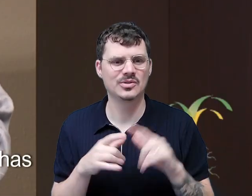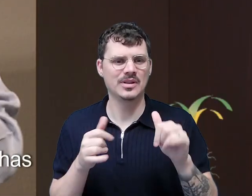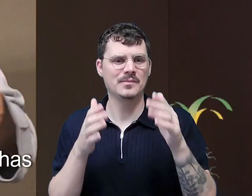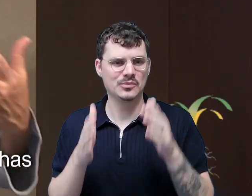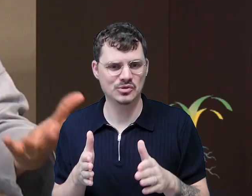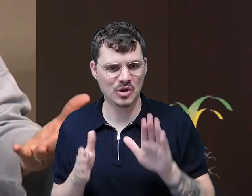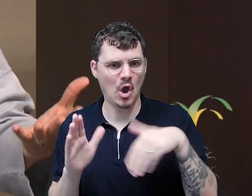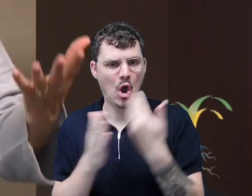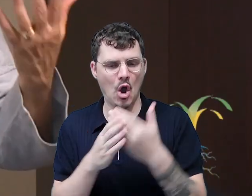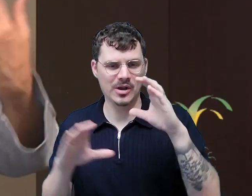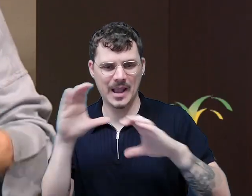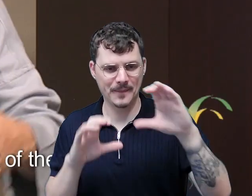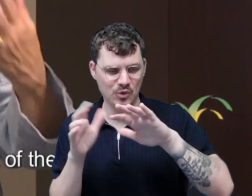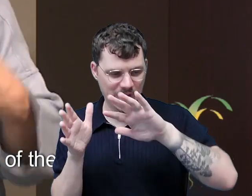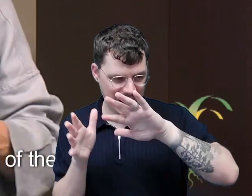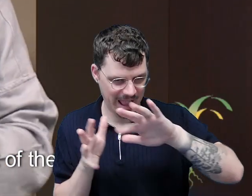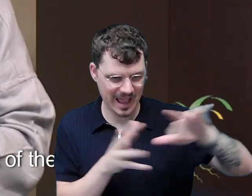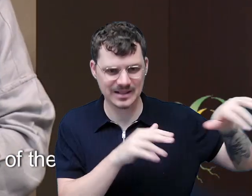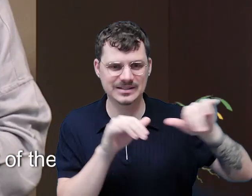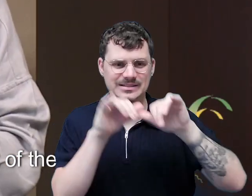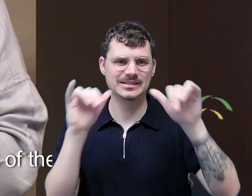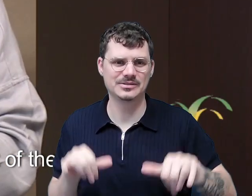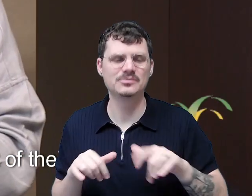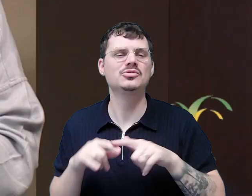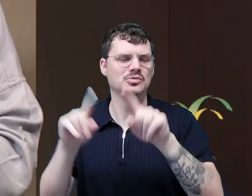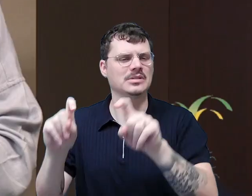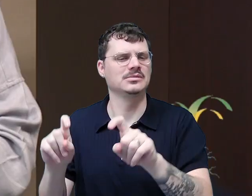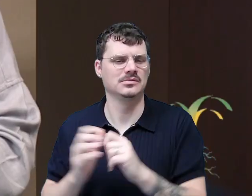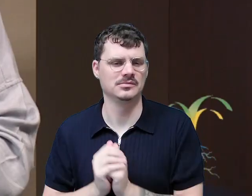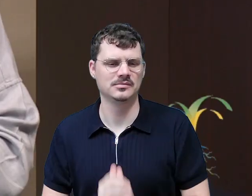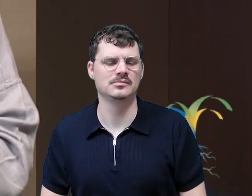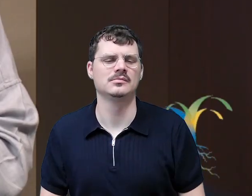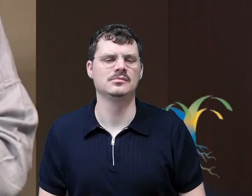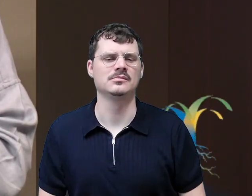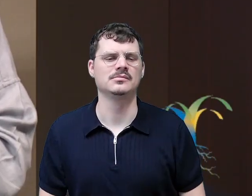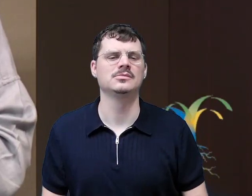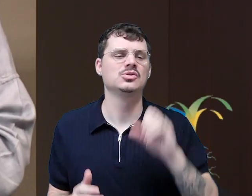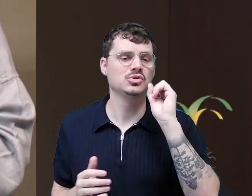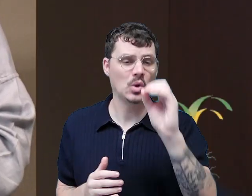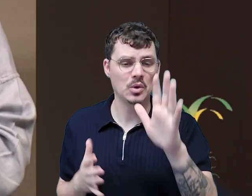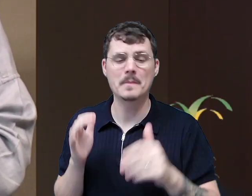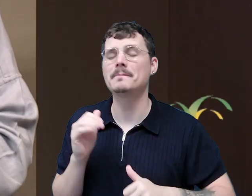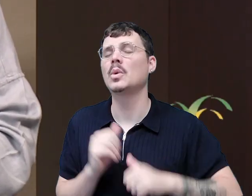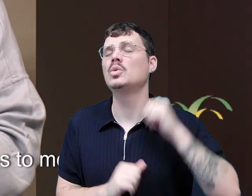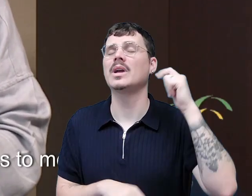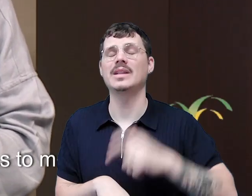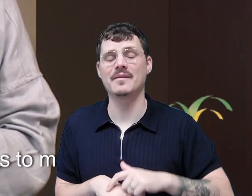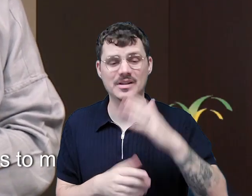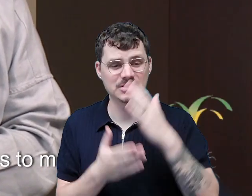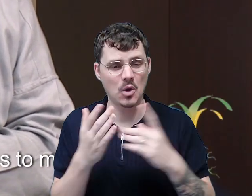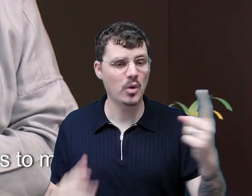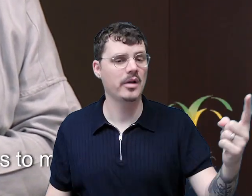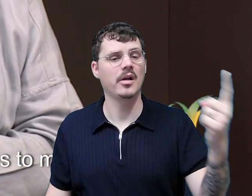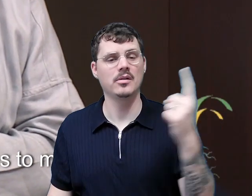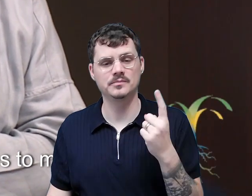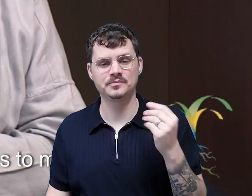till the person has got all those chemicals washed out of their system and what have you. So most of the